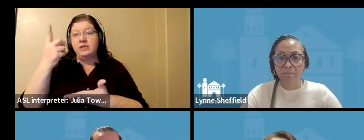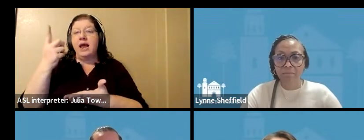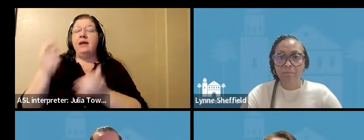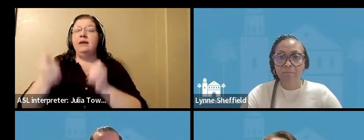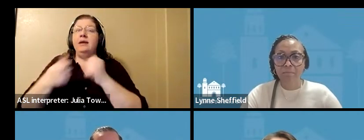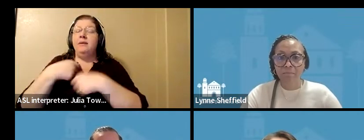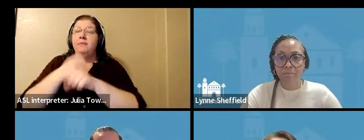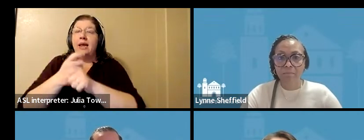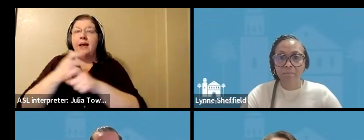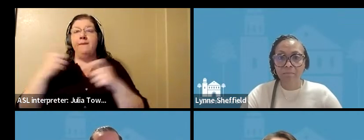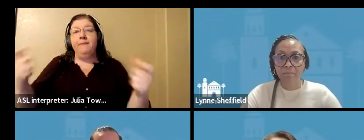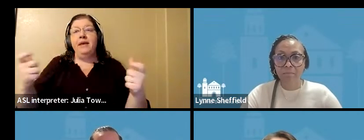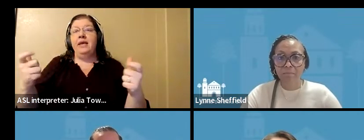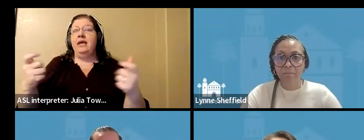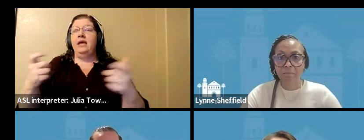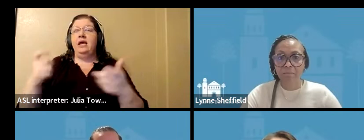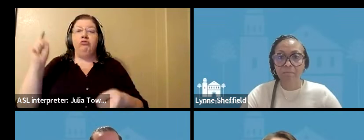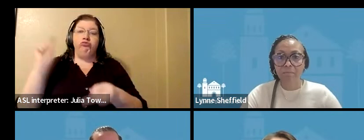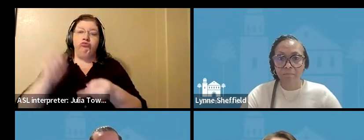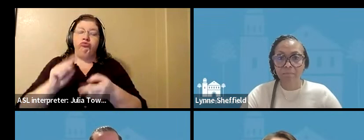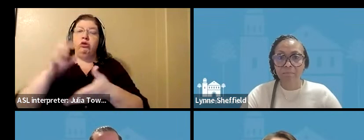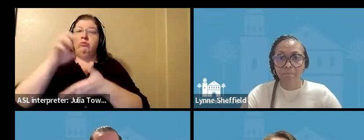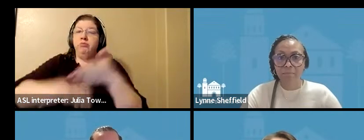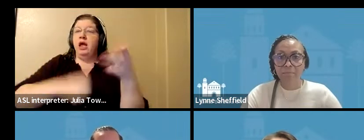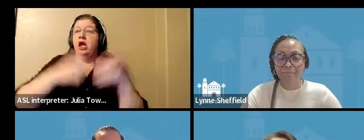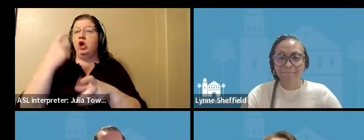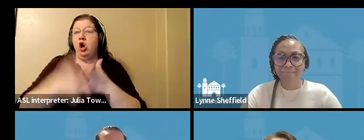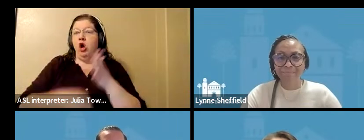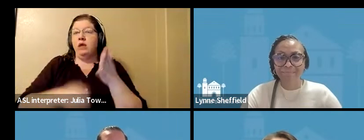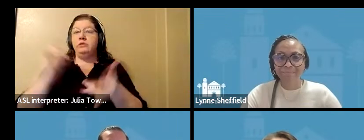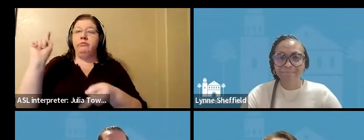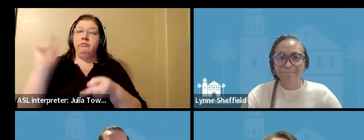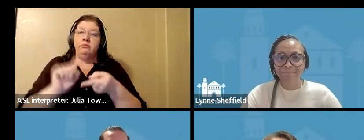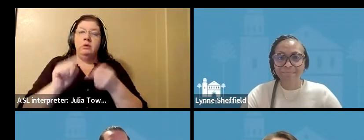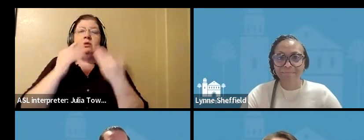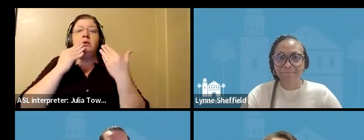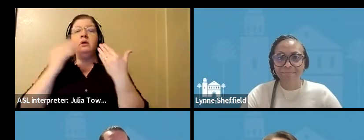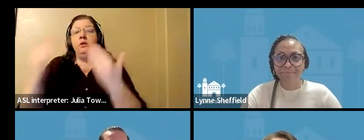a substantial reduction in the cost. So